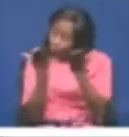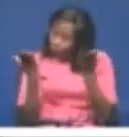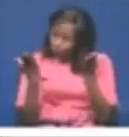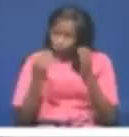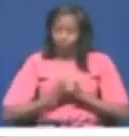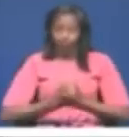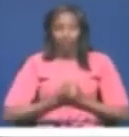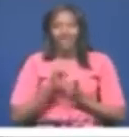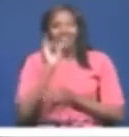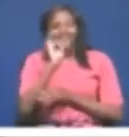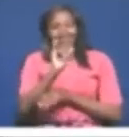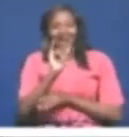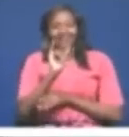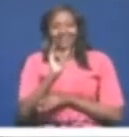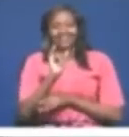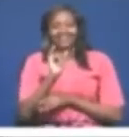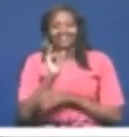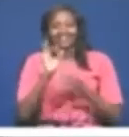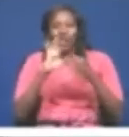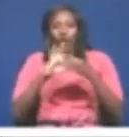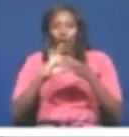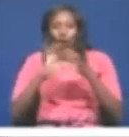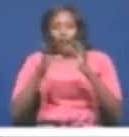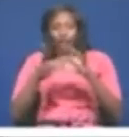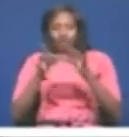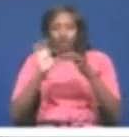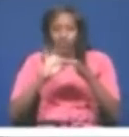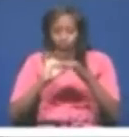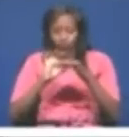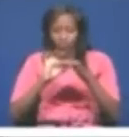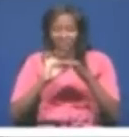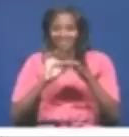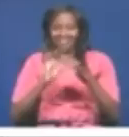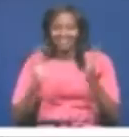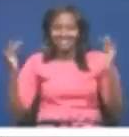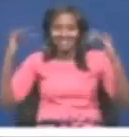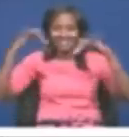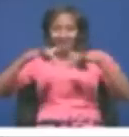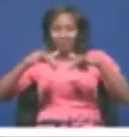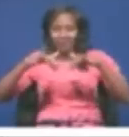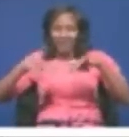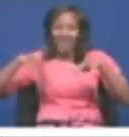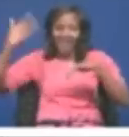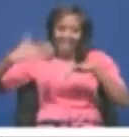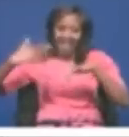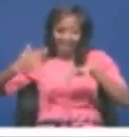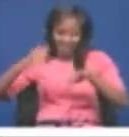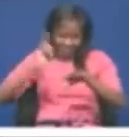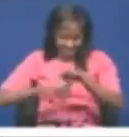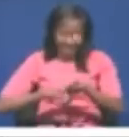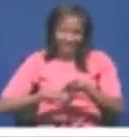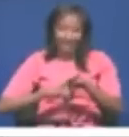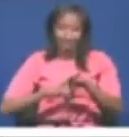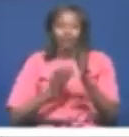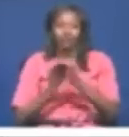that the coordination summit will be convened regularly as per the law.